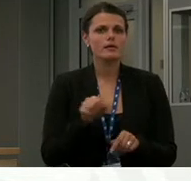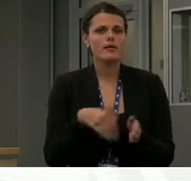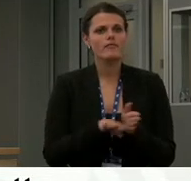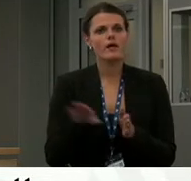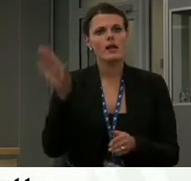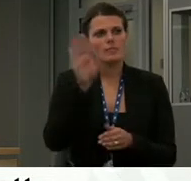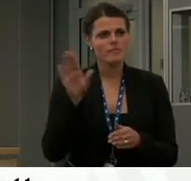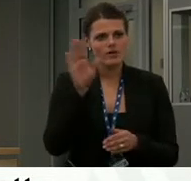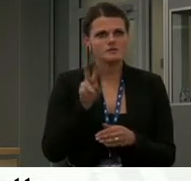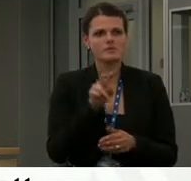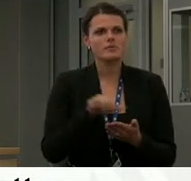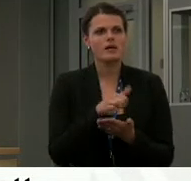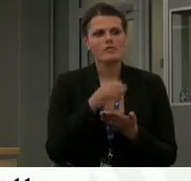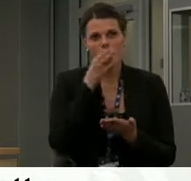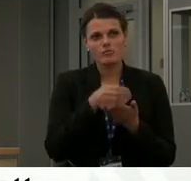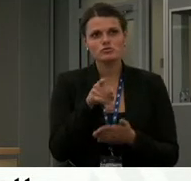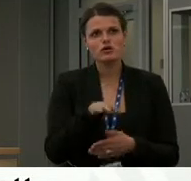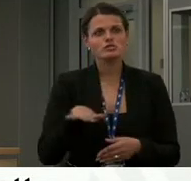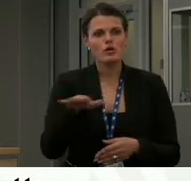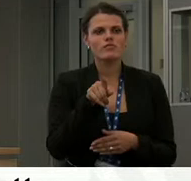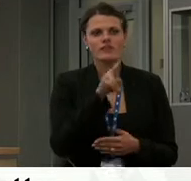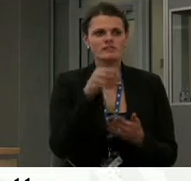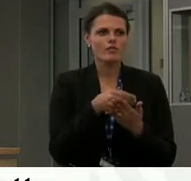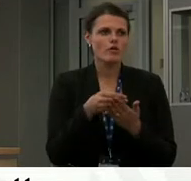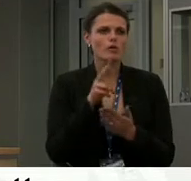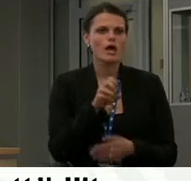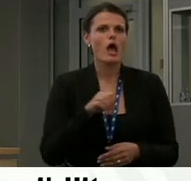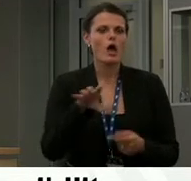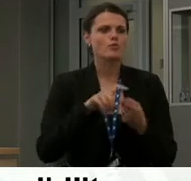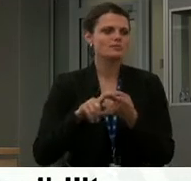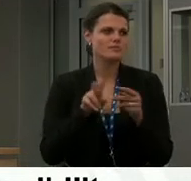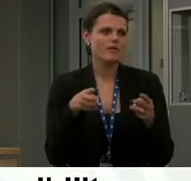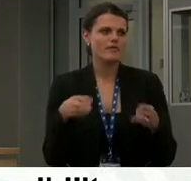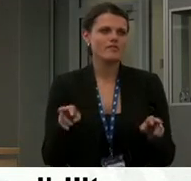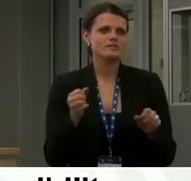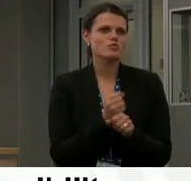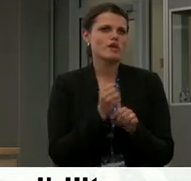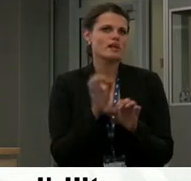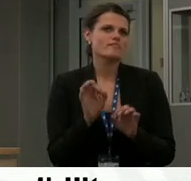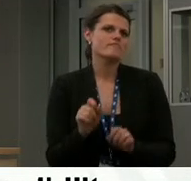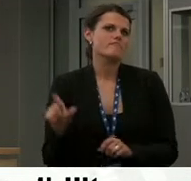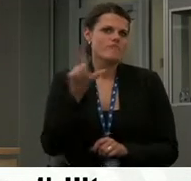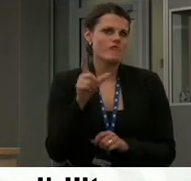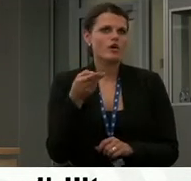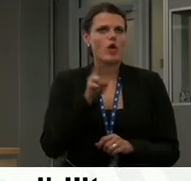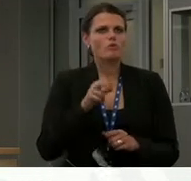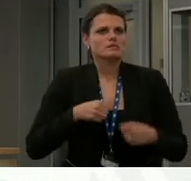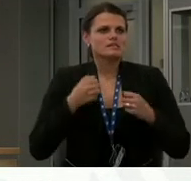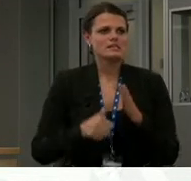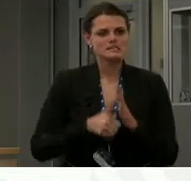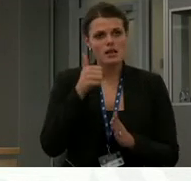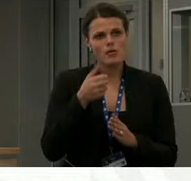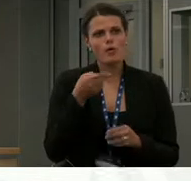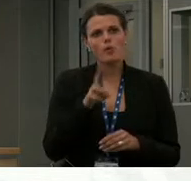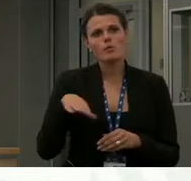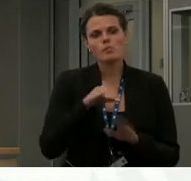have the prime responsibility in these areas, this does not mean that the European Union should not do more and also better, and